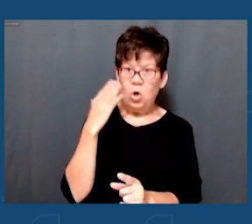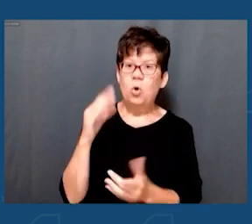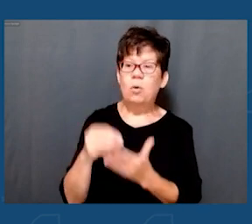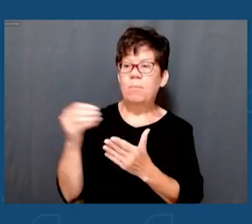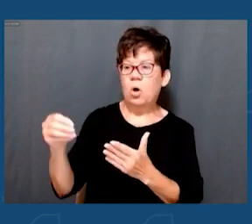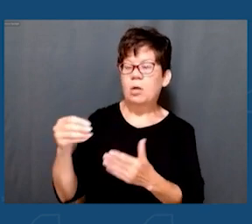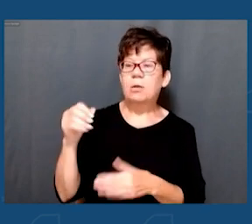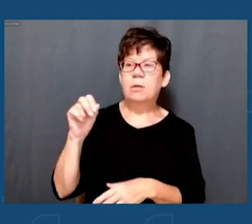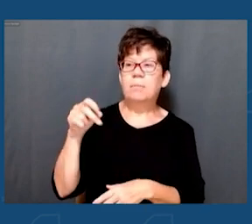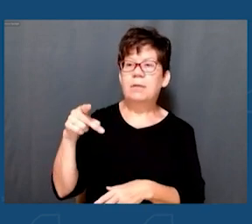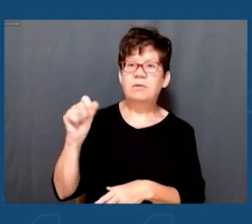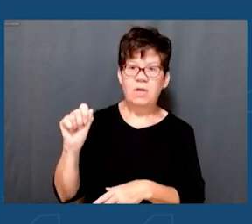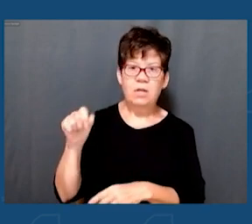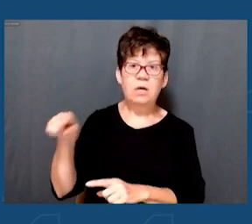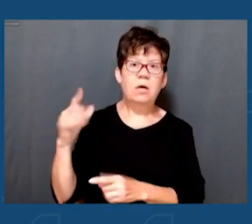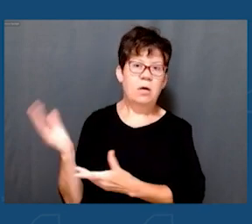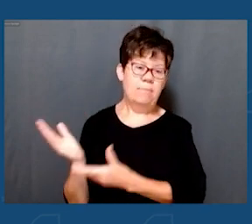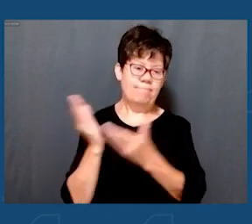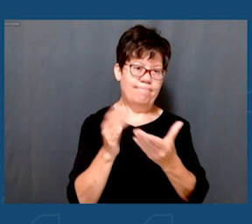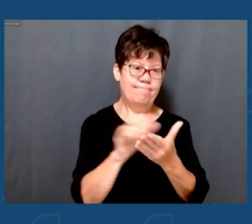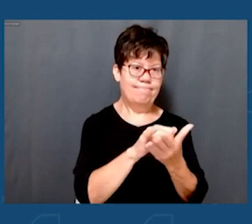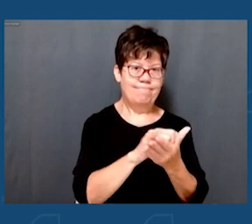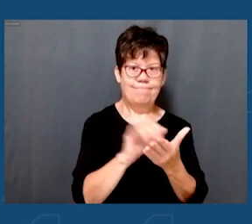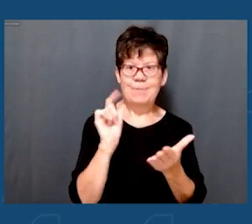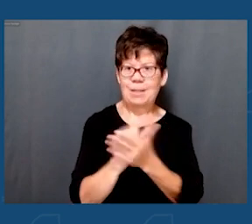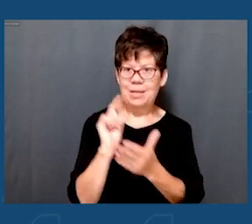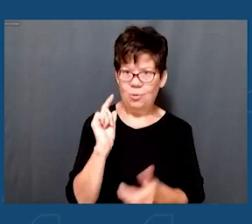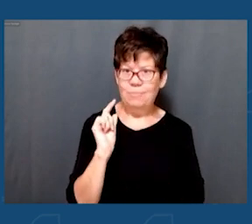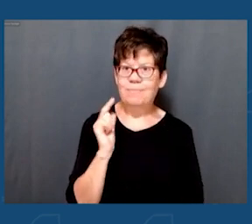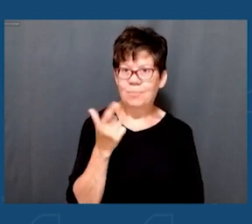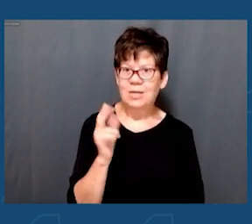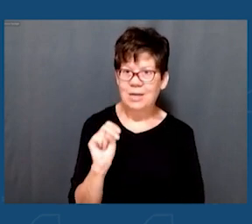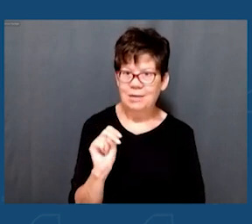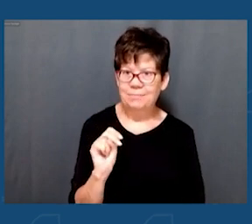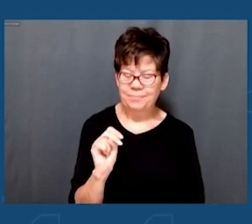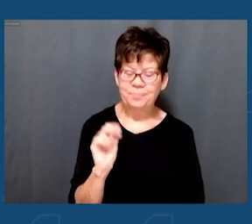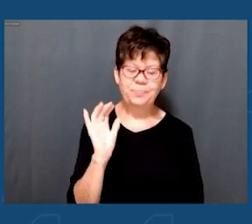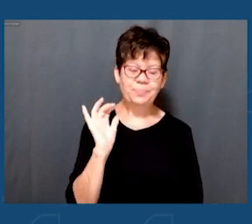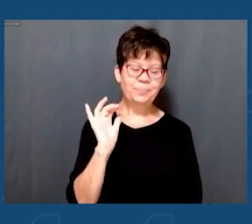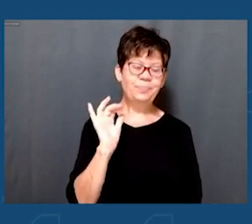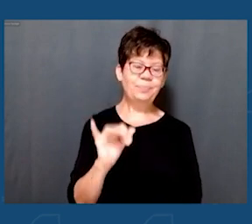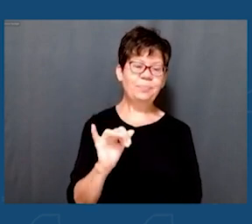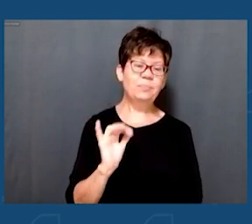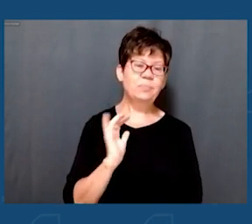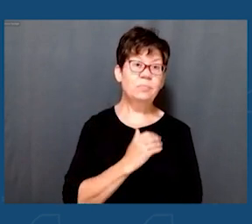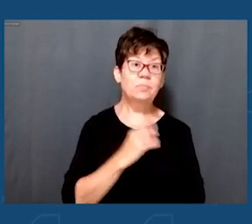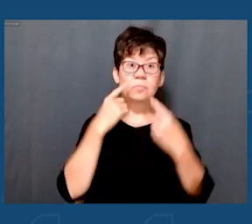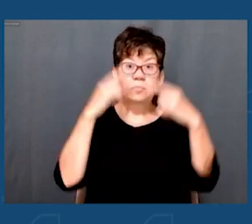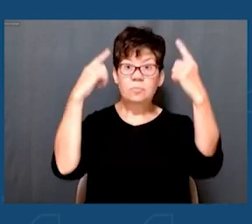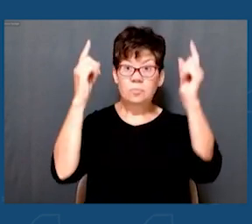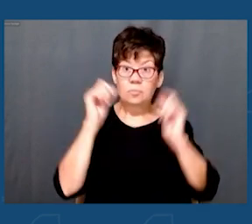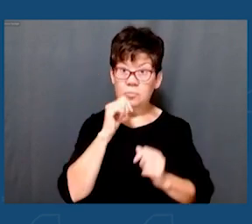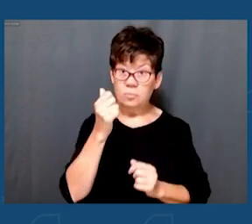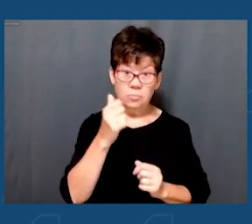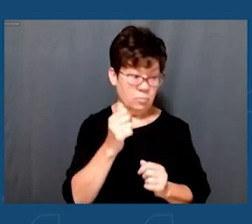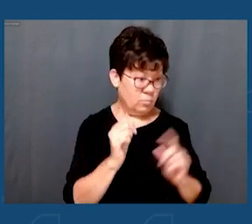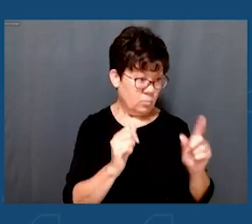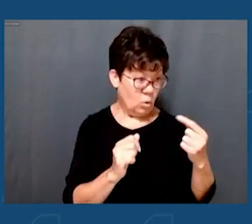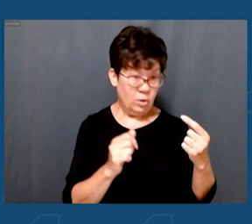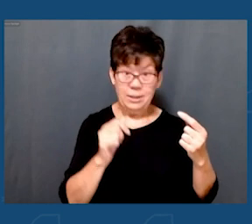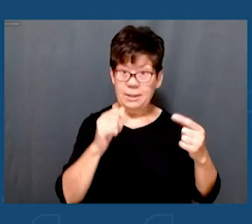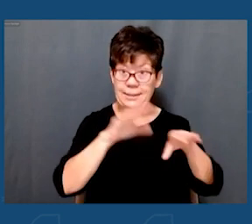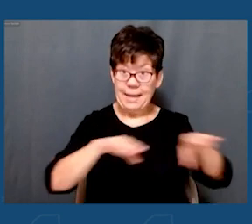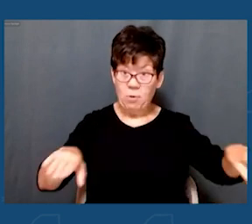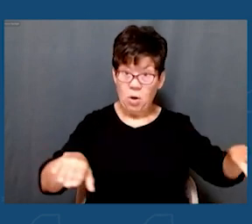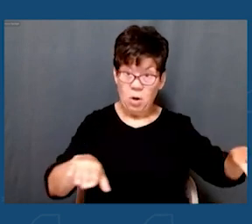and brought to New York illegally. And another indicator of our success is not just what you see on the table, but also our